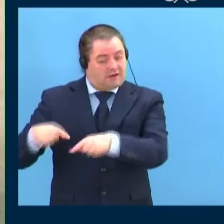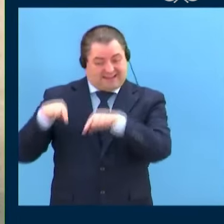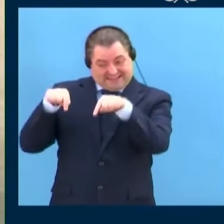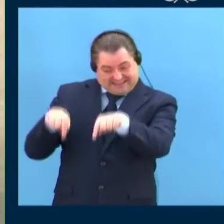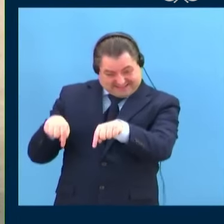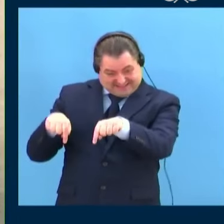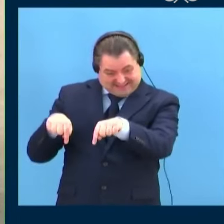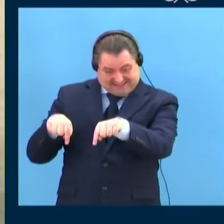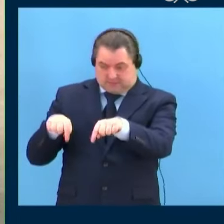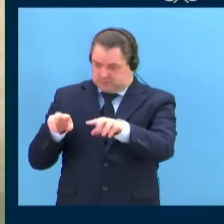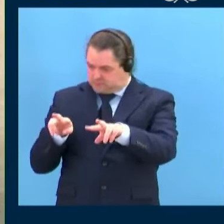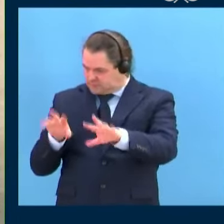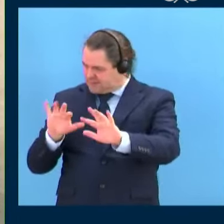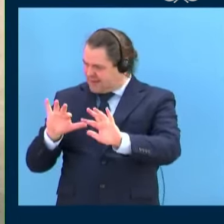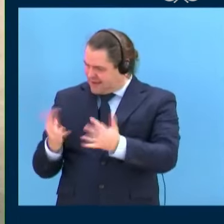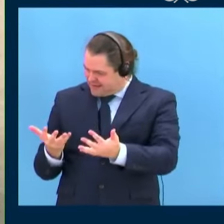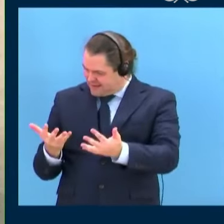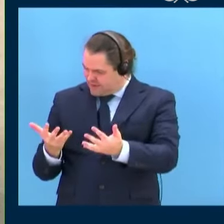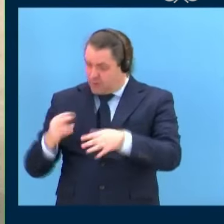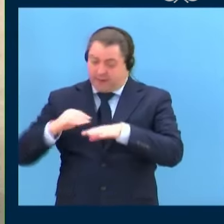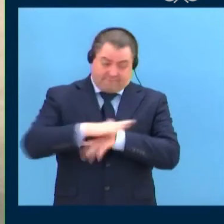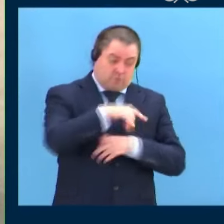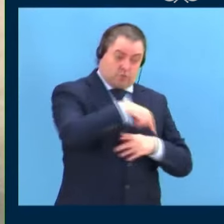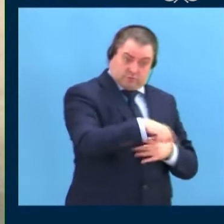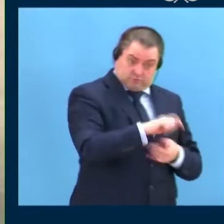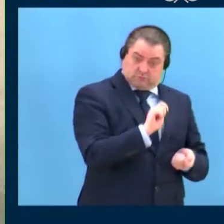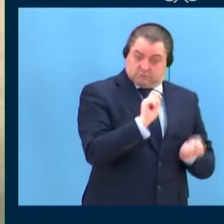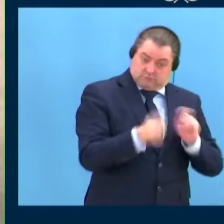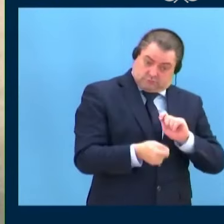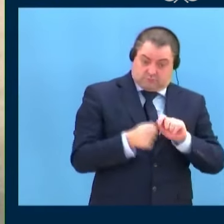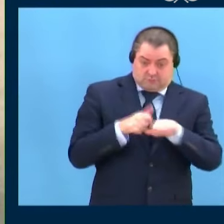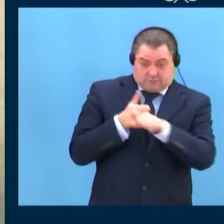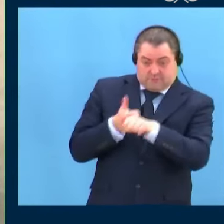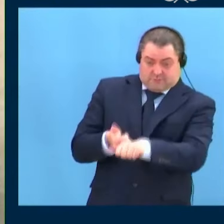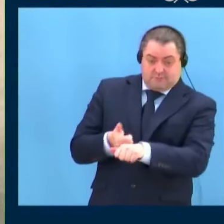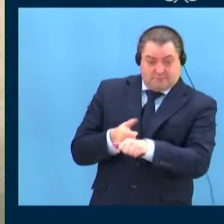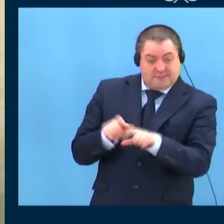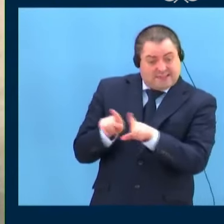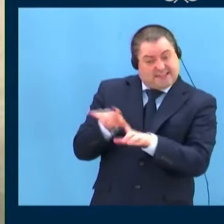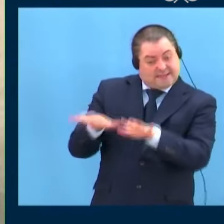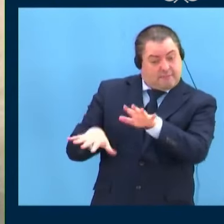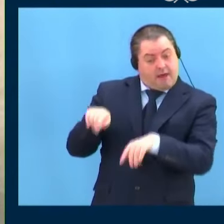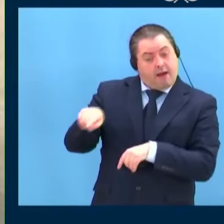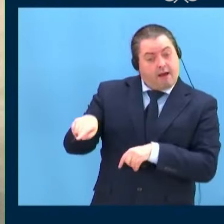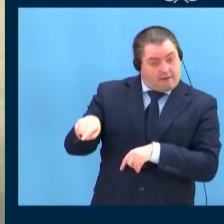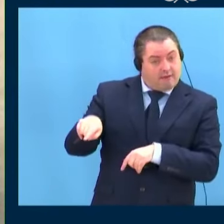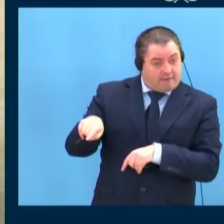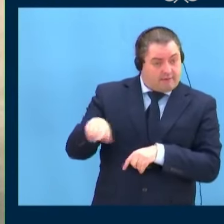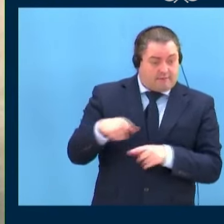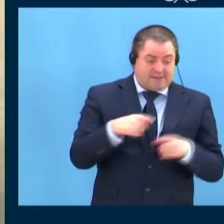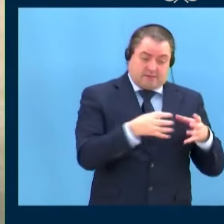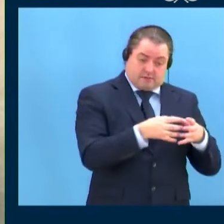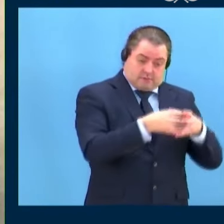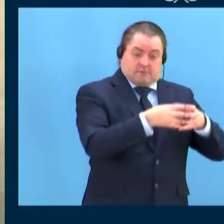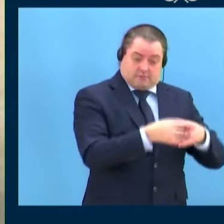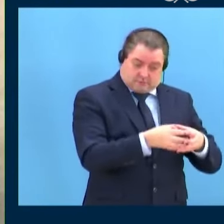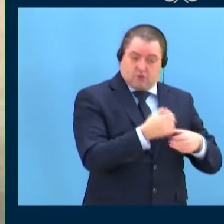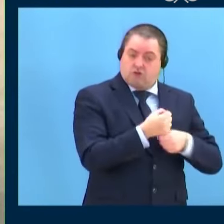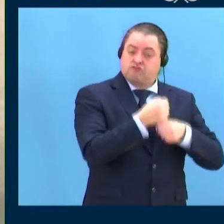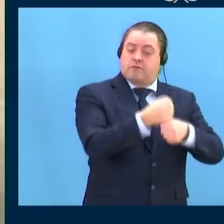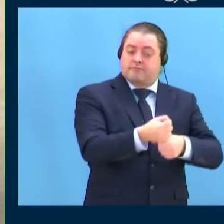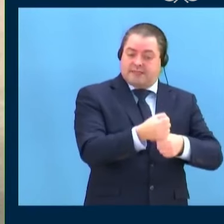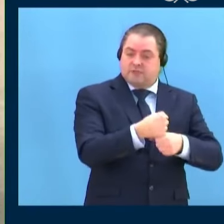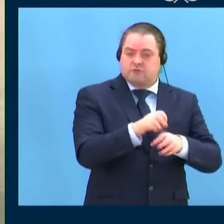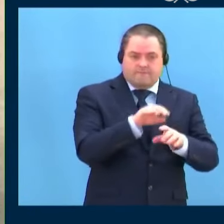this forum. Particular consideration can be given to the representation of minorities in the forum and how the